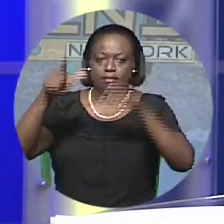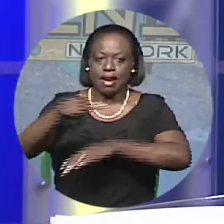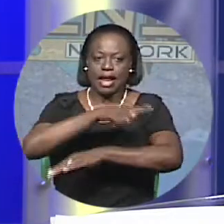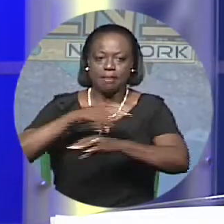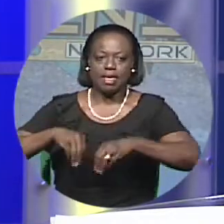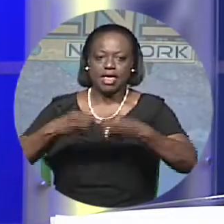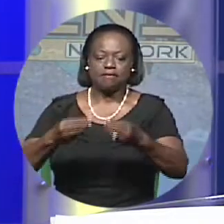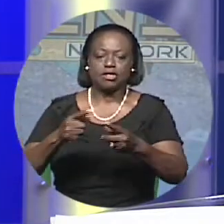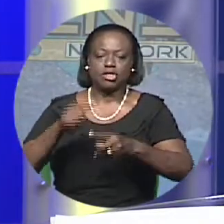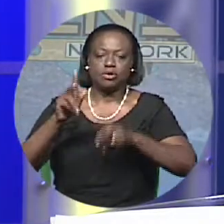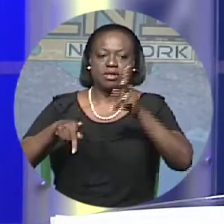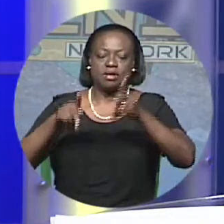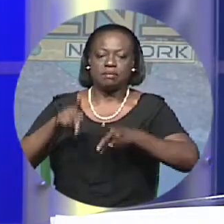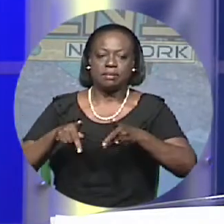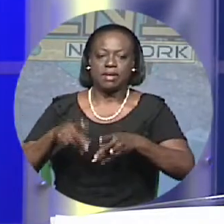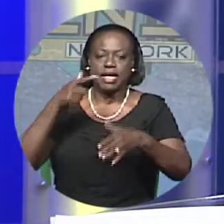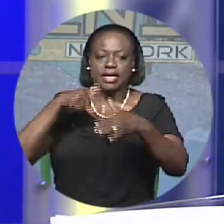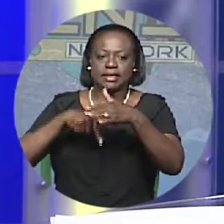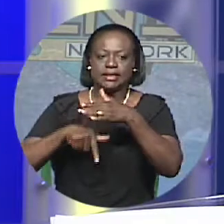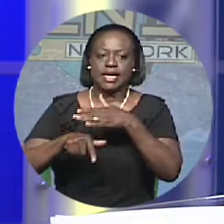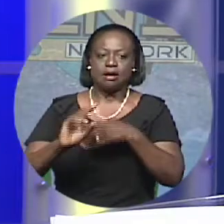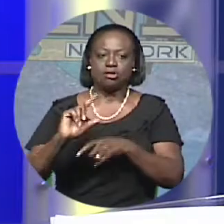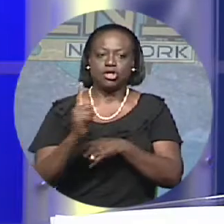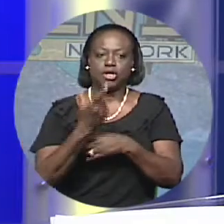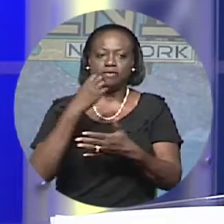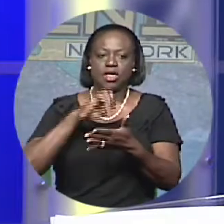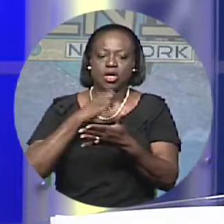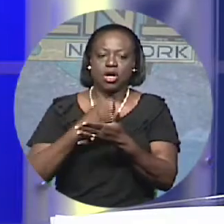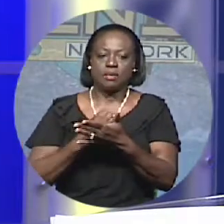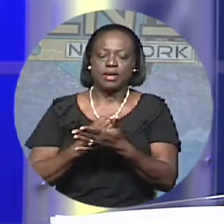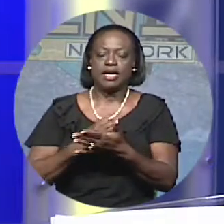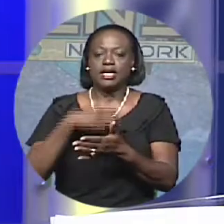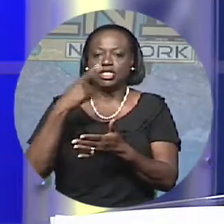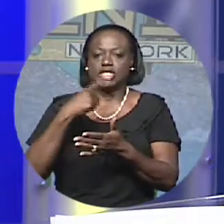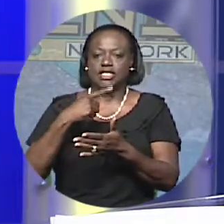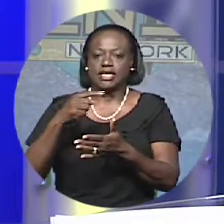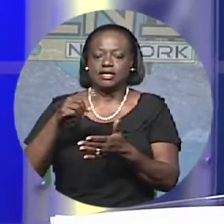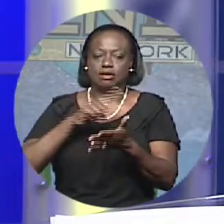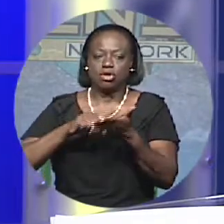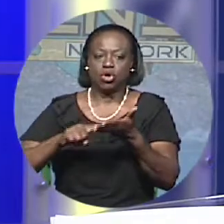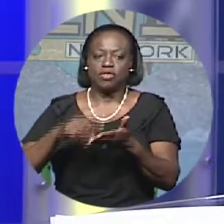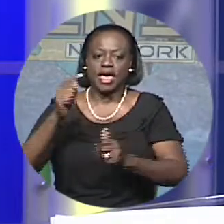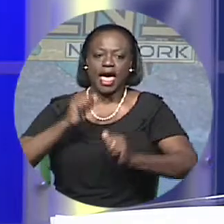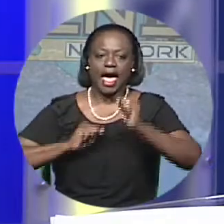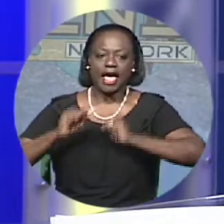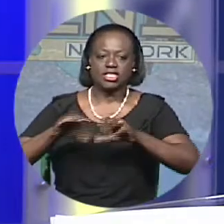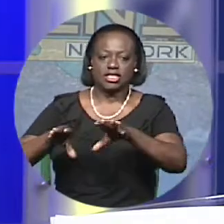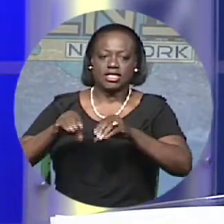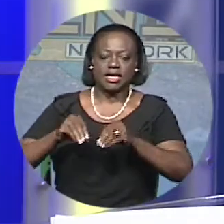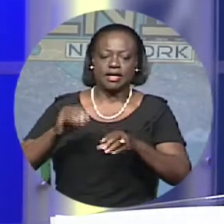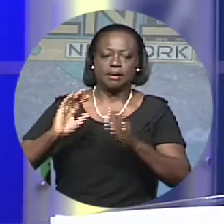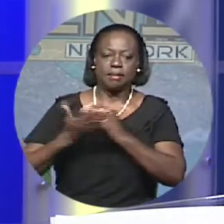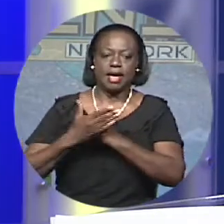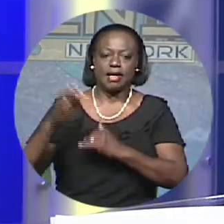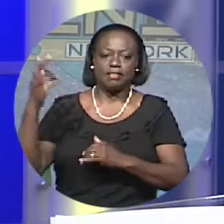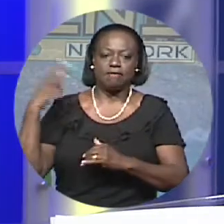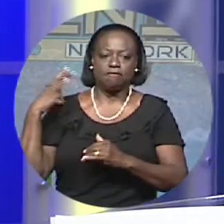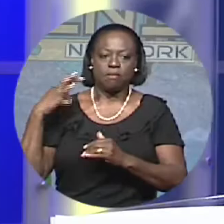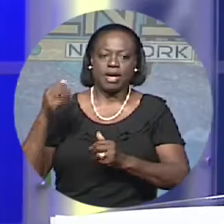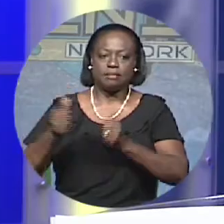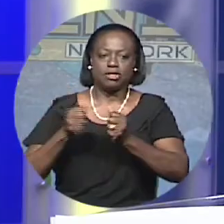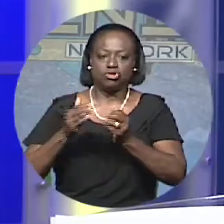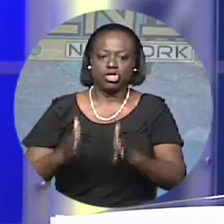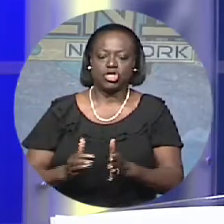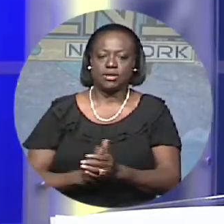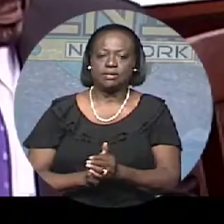With a downturn in the economy, she questioned the government's intent and noted the action taken by the former administration. In